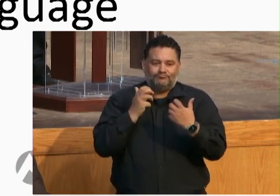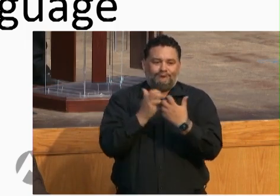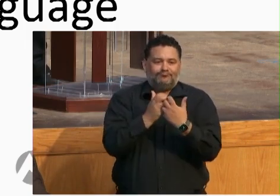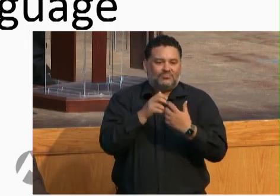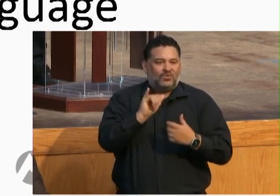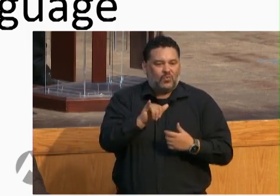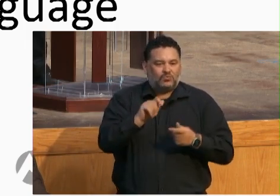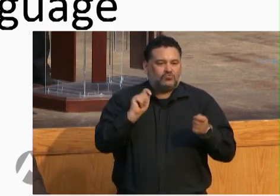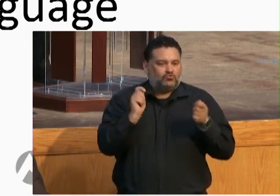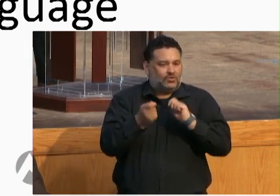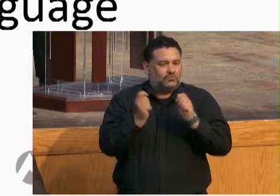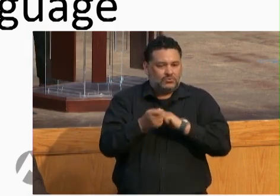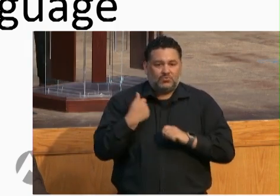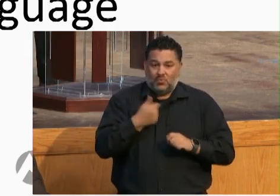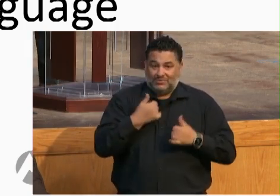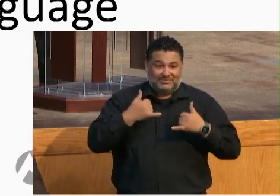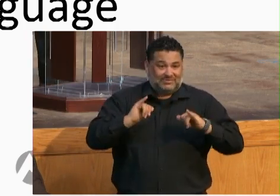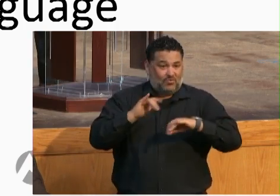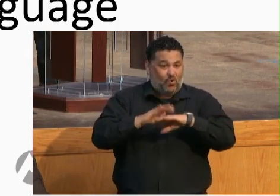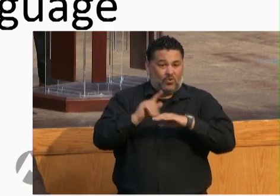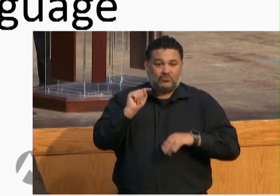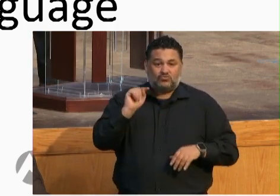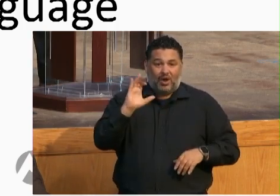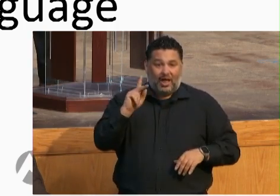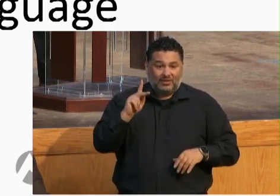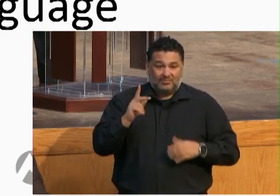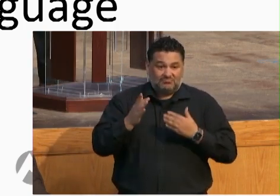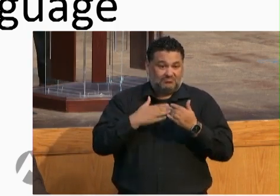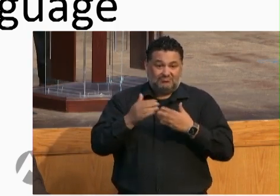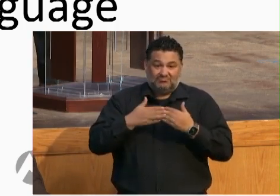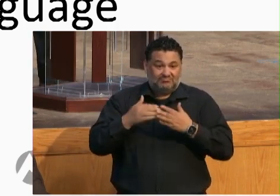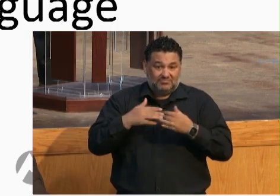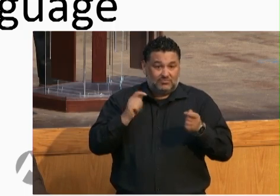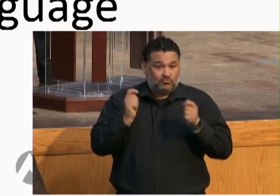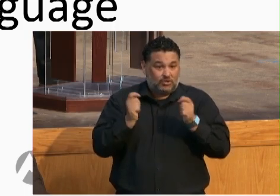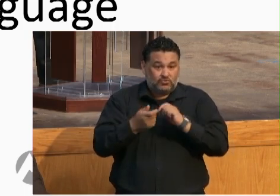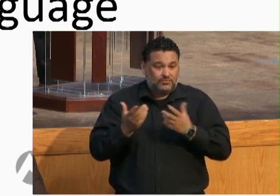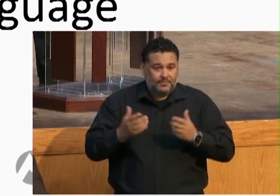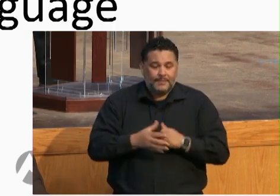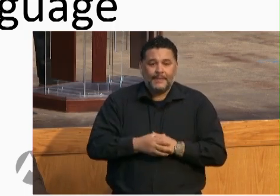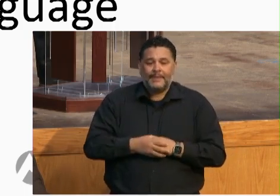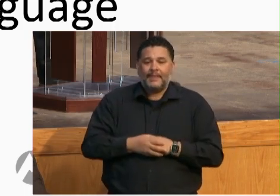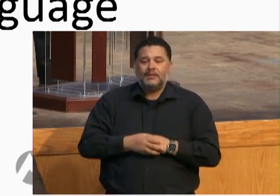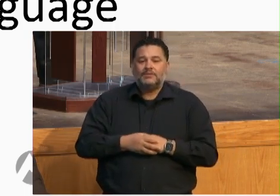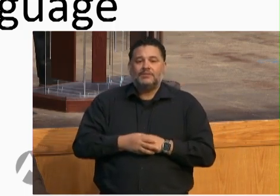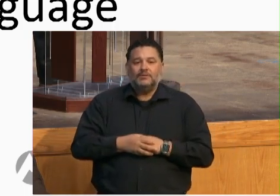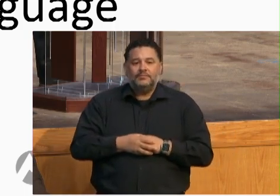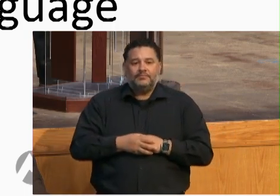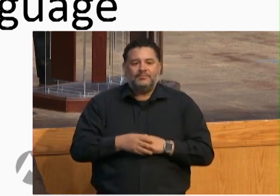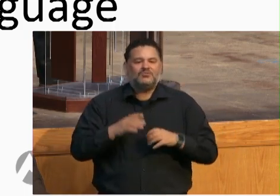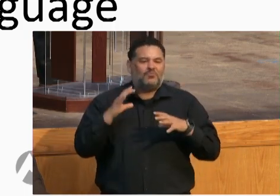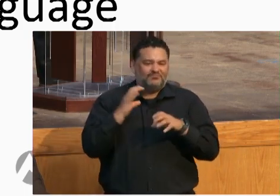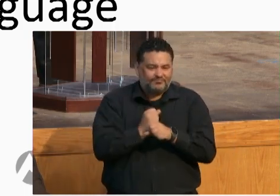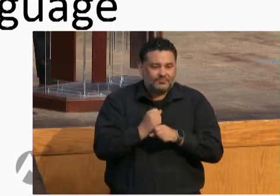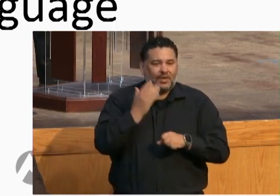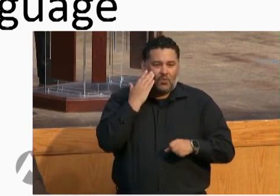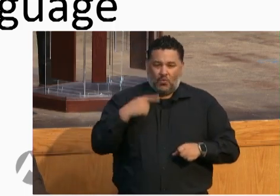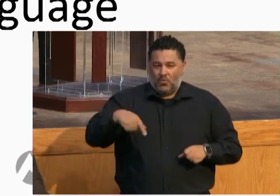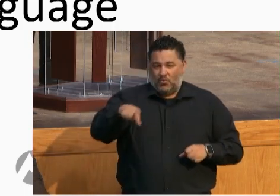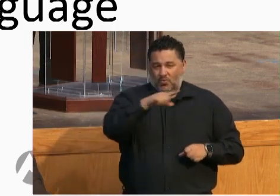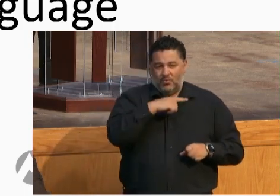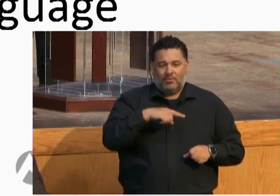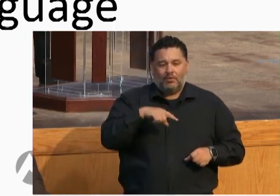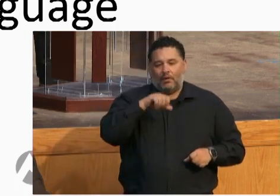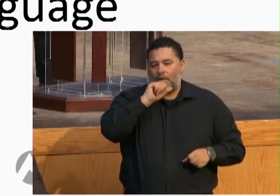changes. So we're still on track despite that. So in short, I know you guys here love nothing more than